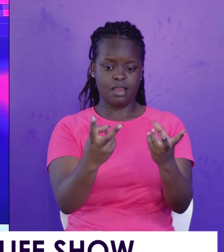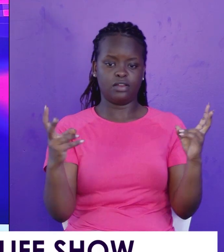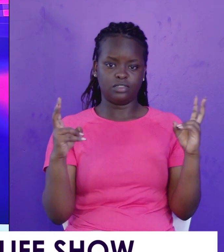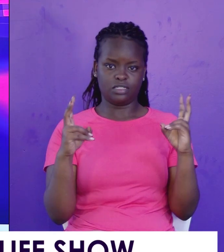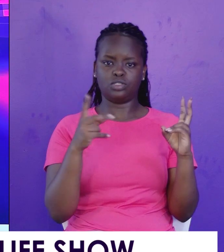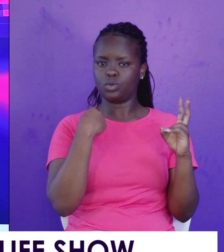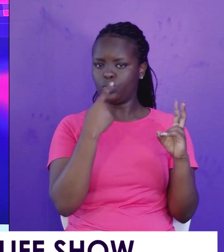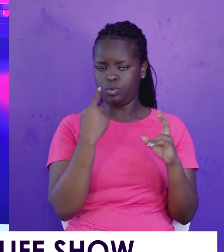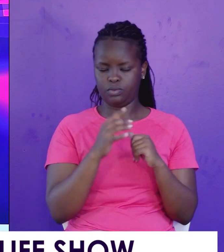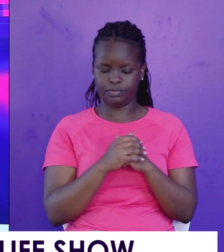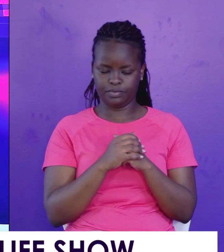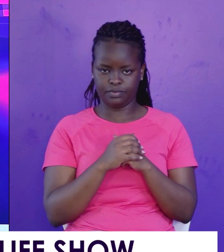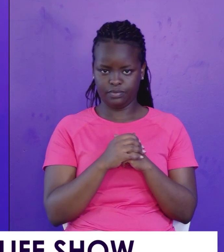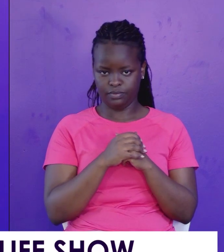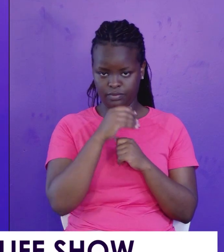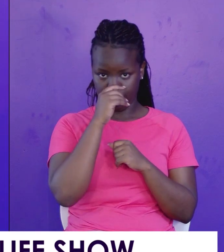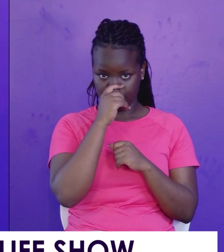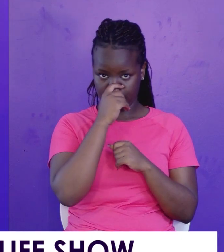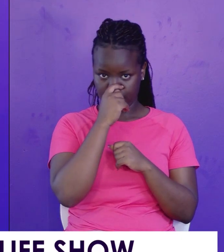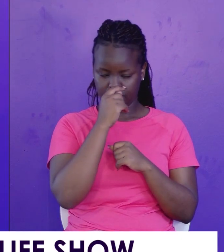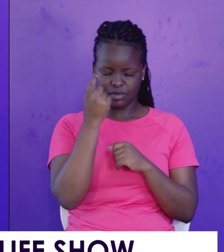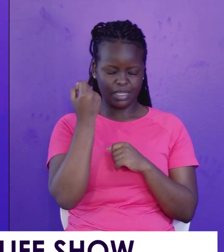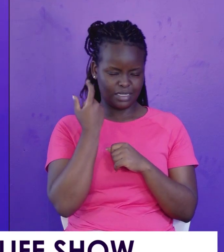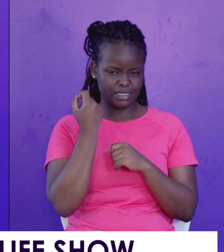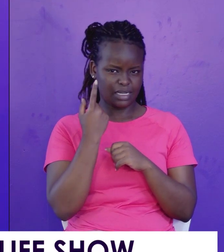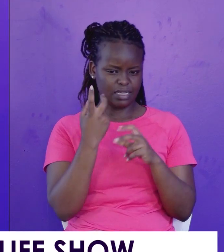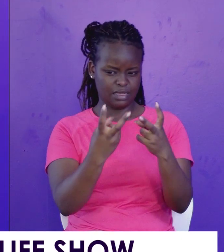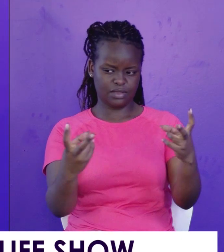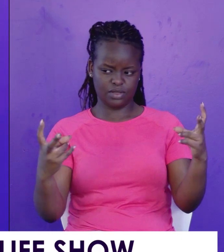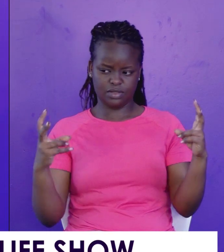who. Let's talk about understanding your audience for a moment.